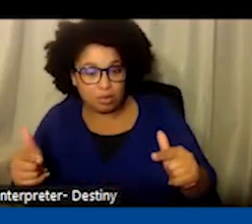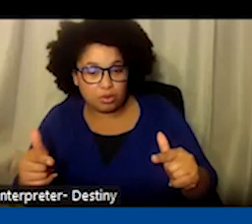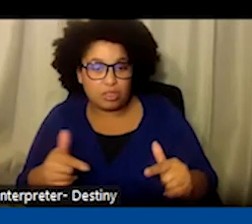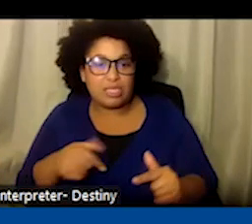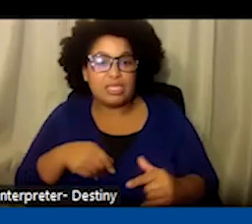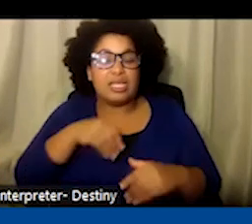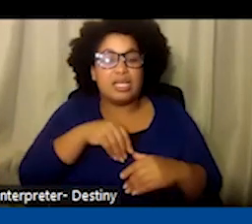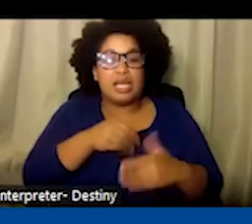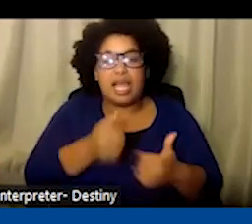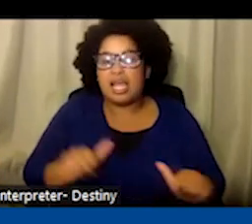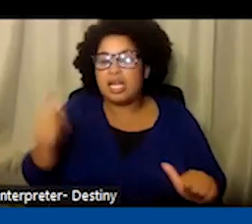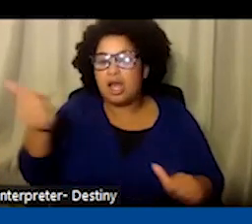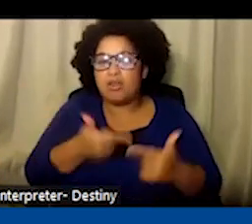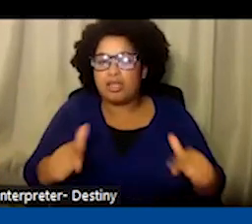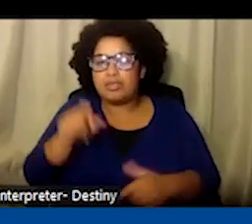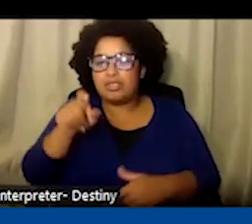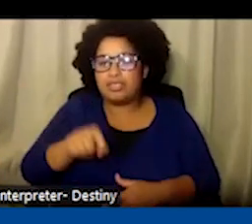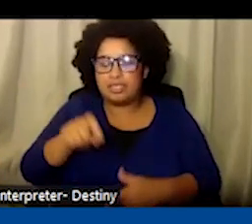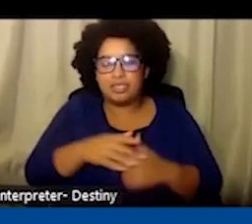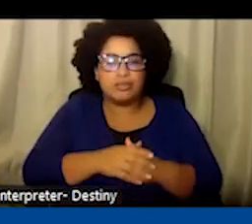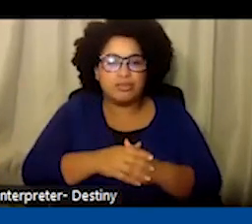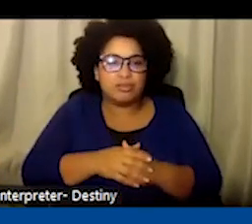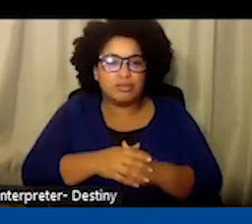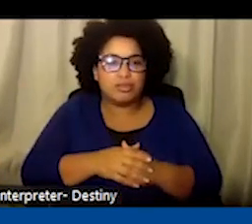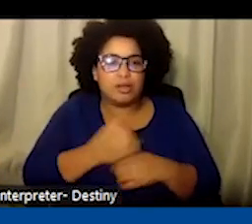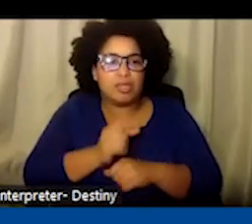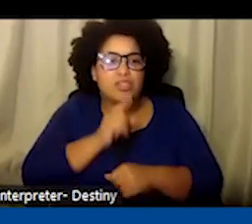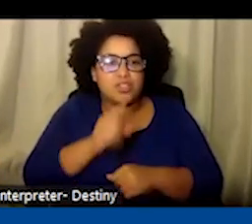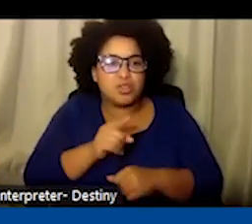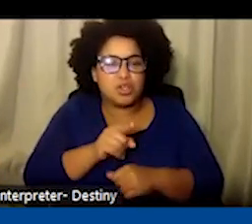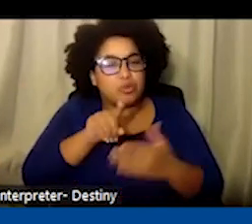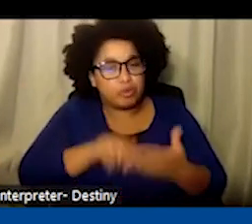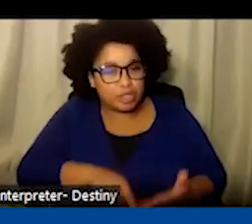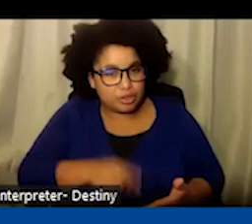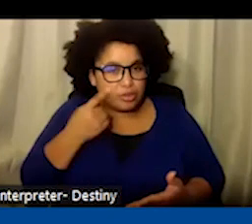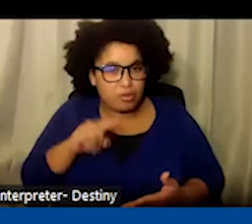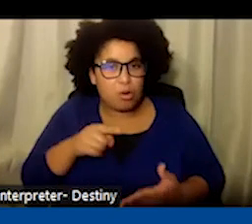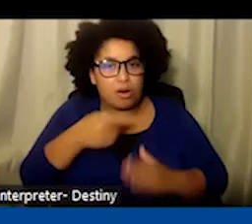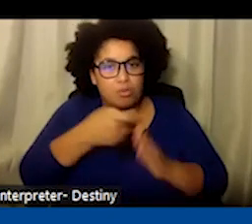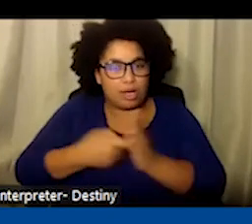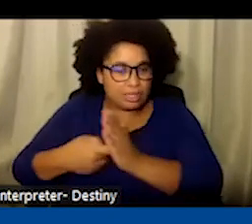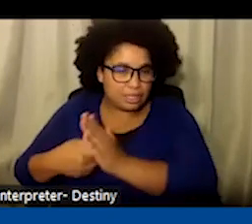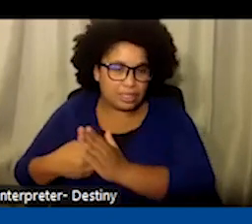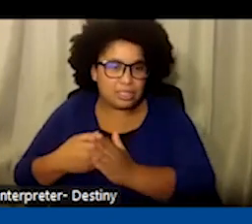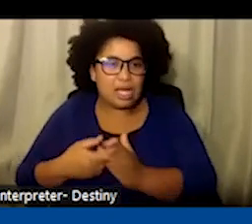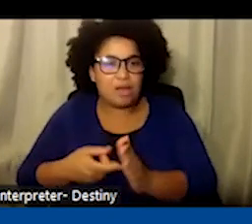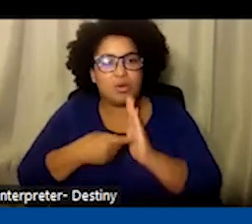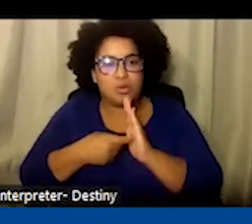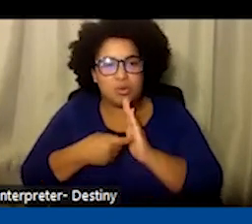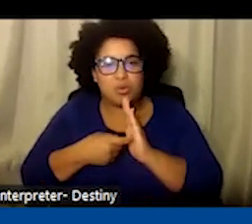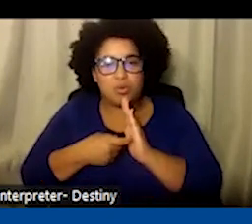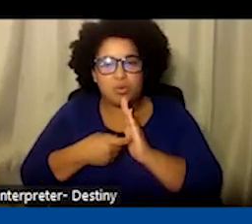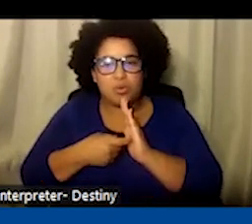and any other language necessary. Again, make sure you do your research for prices and requirements before